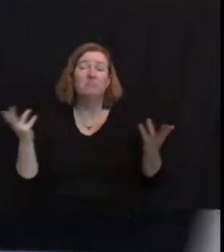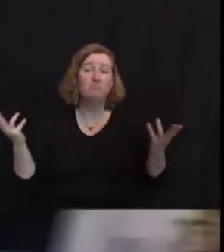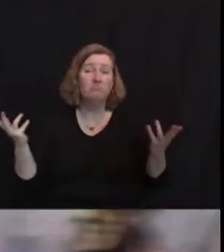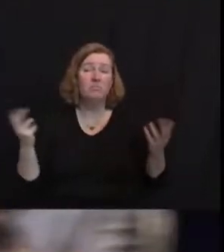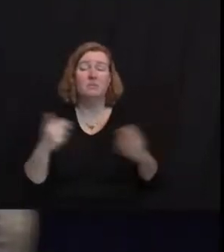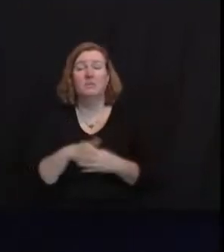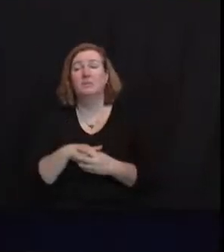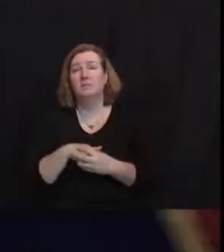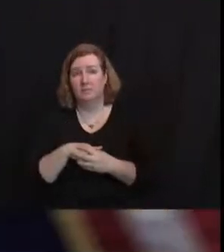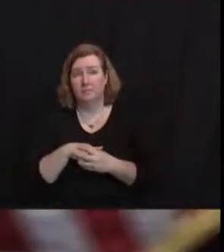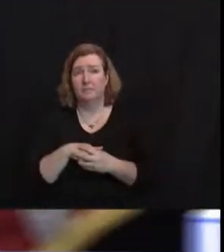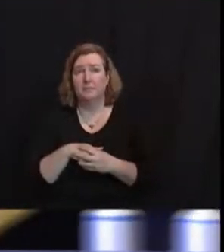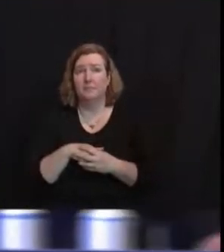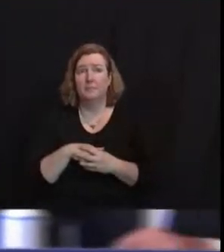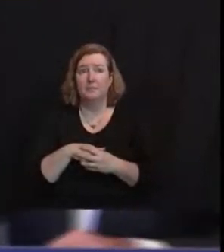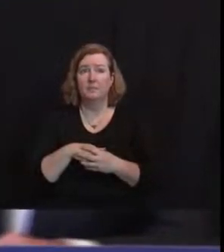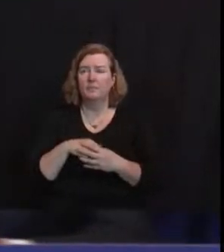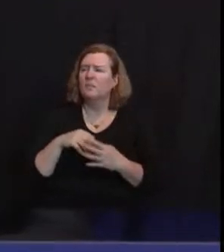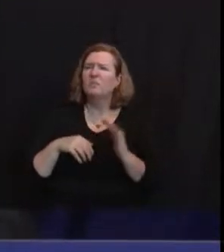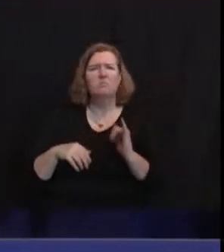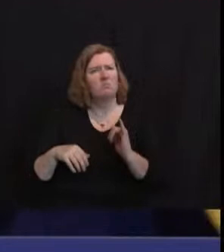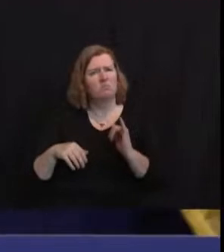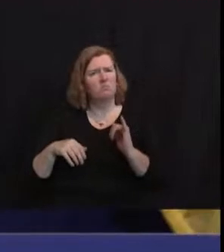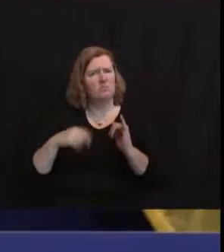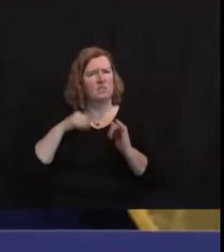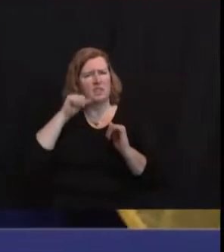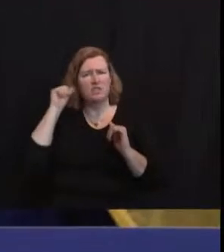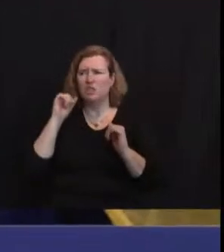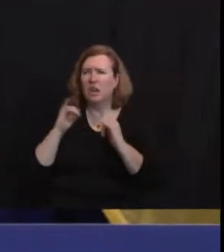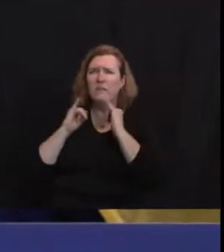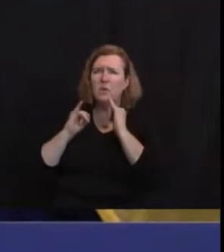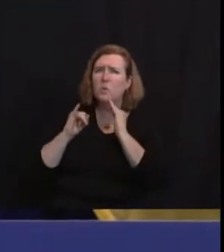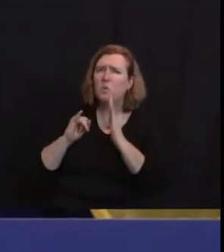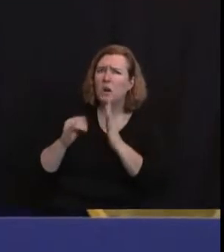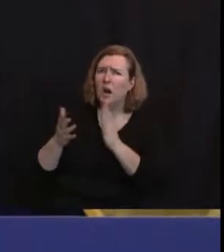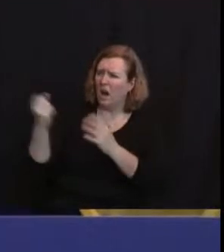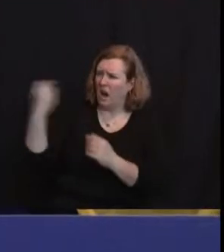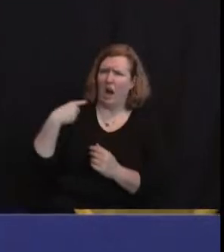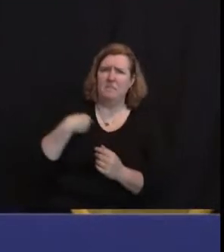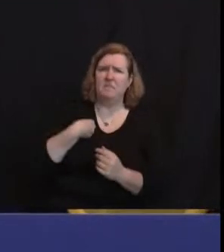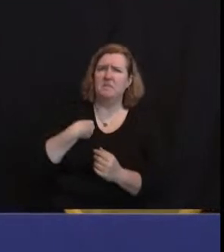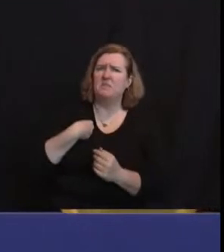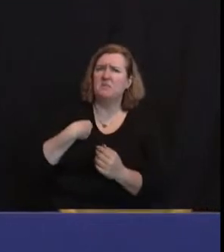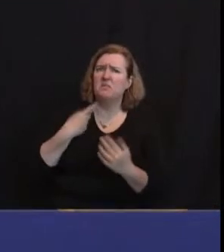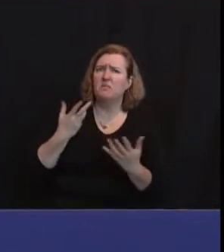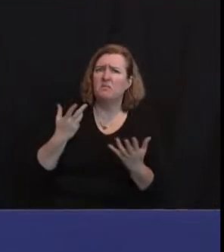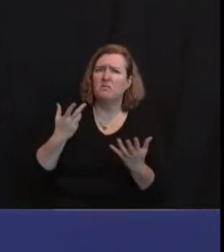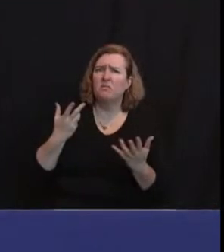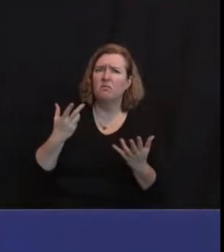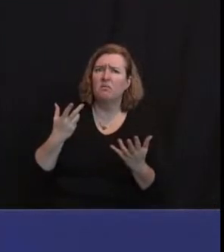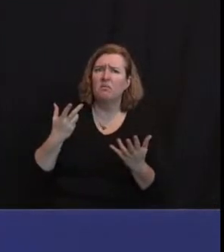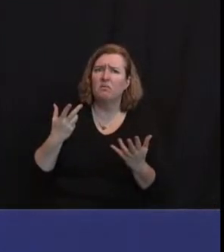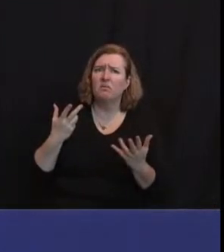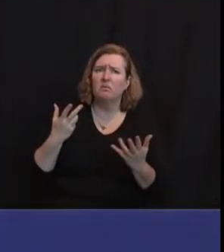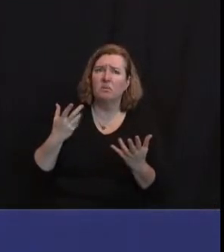yesterday, Eddie, and Judy, you and I have talked about this, whether or not we would keep our distribution